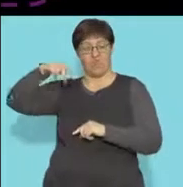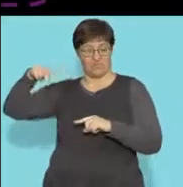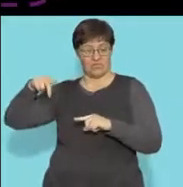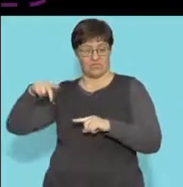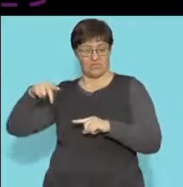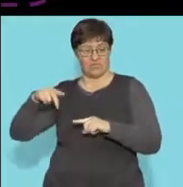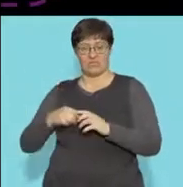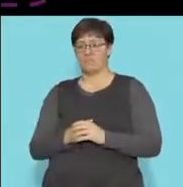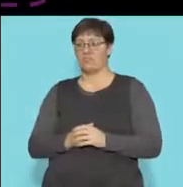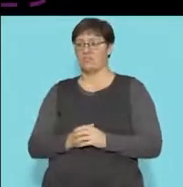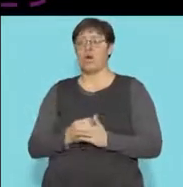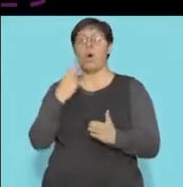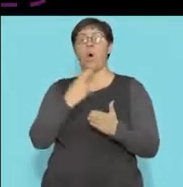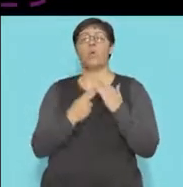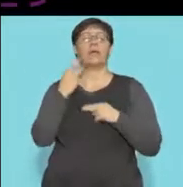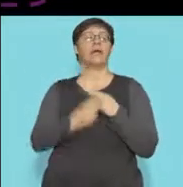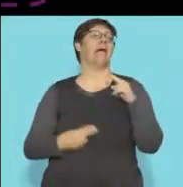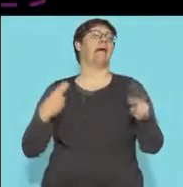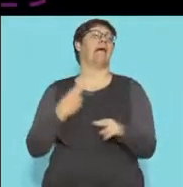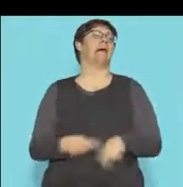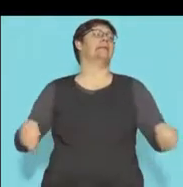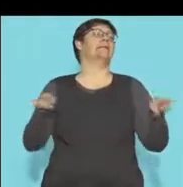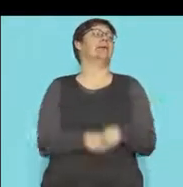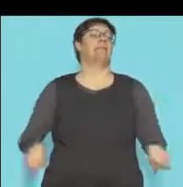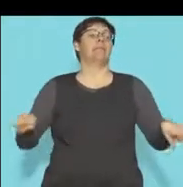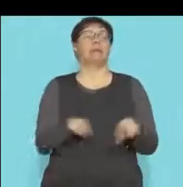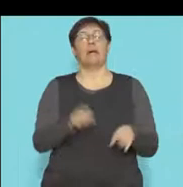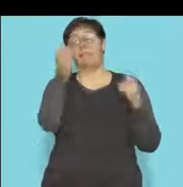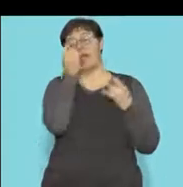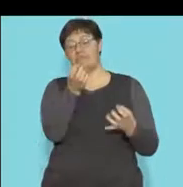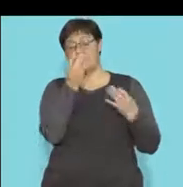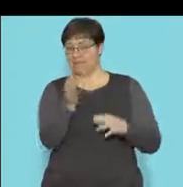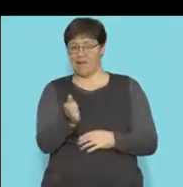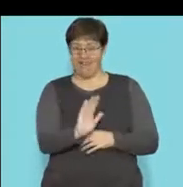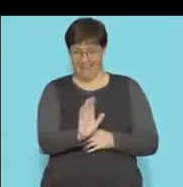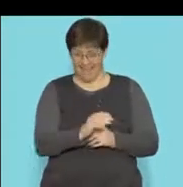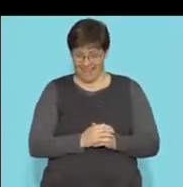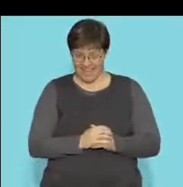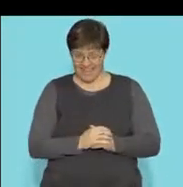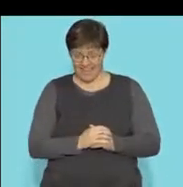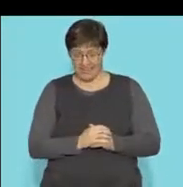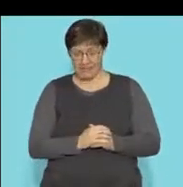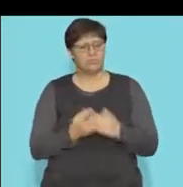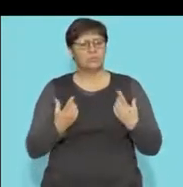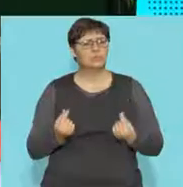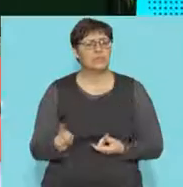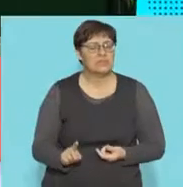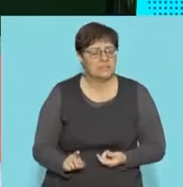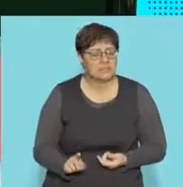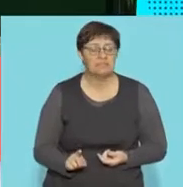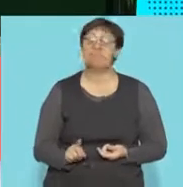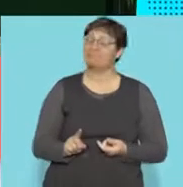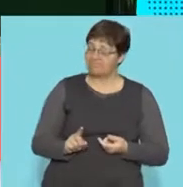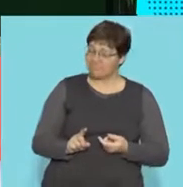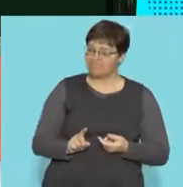curves, but instead of just repeating all the information that I've given you previously,